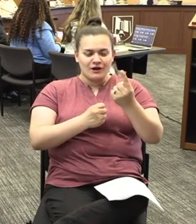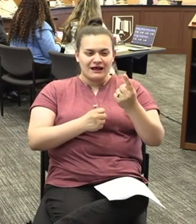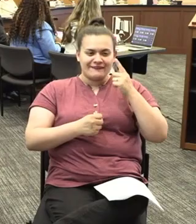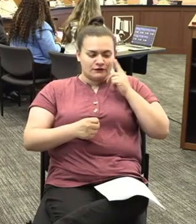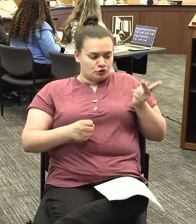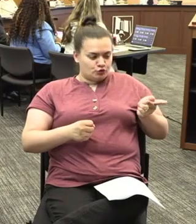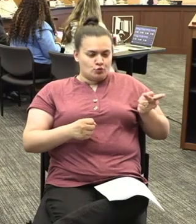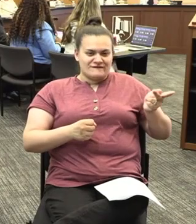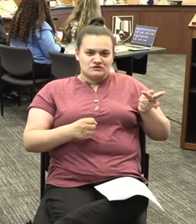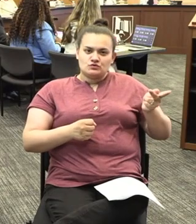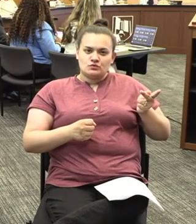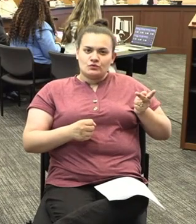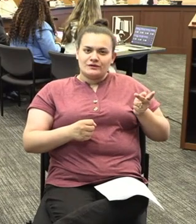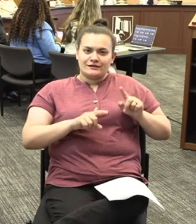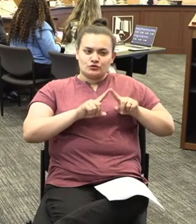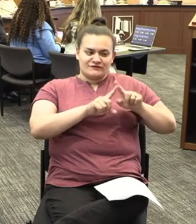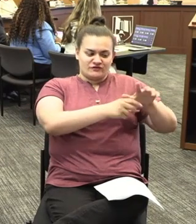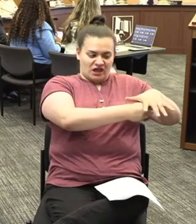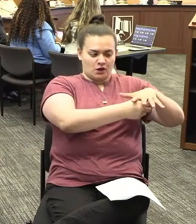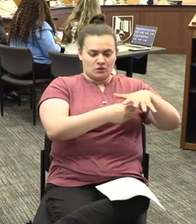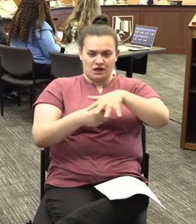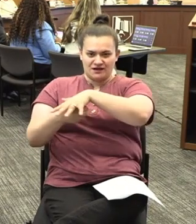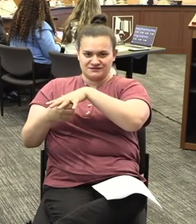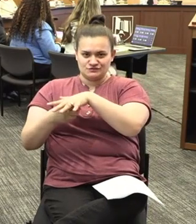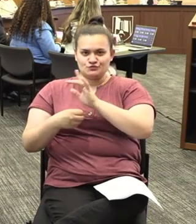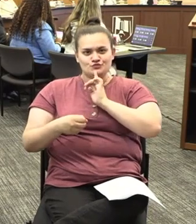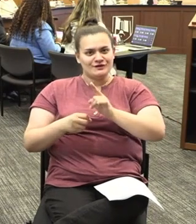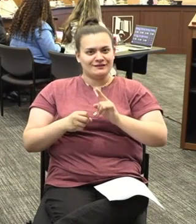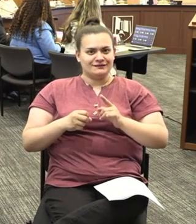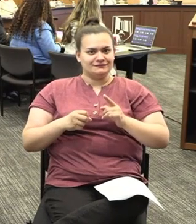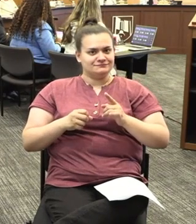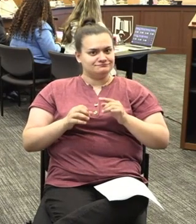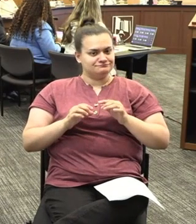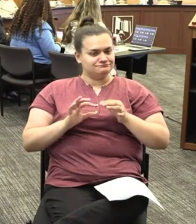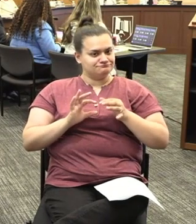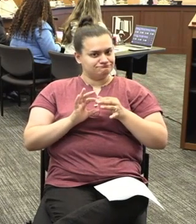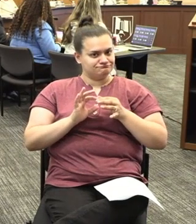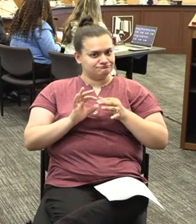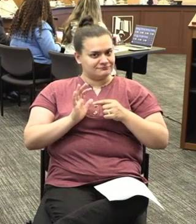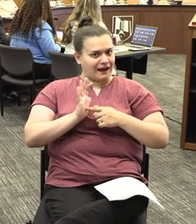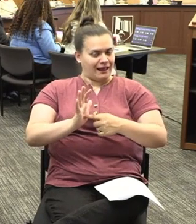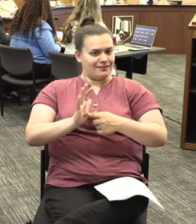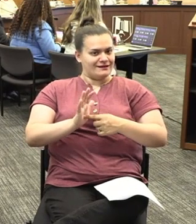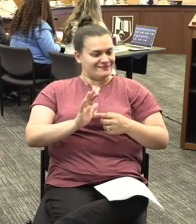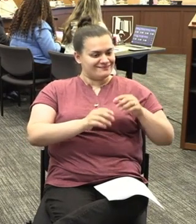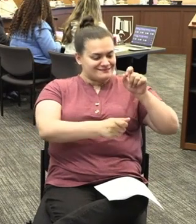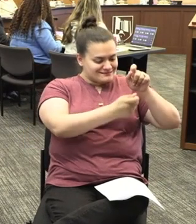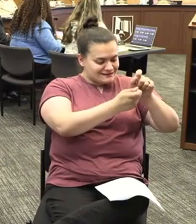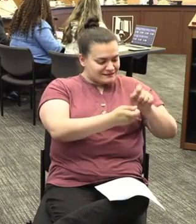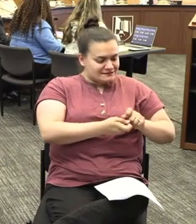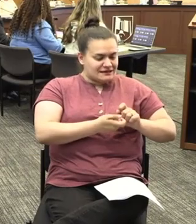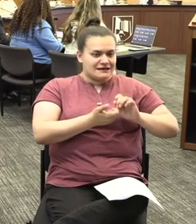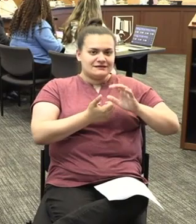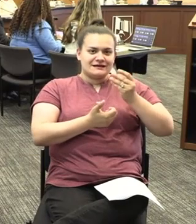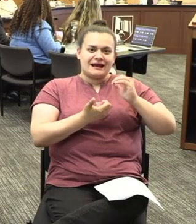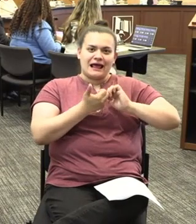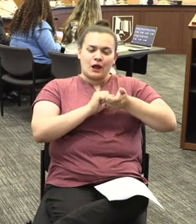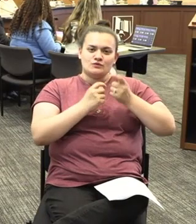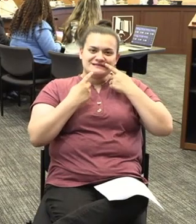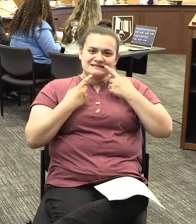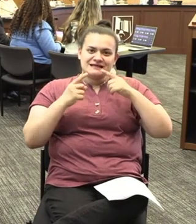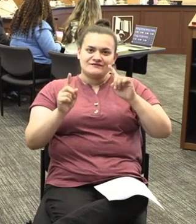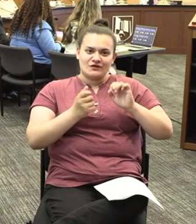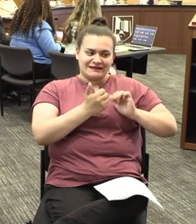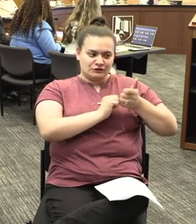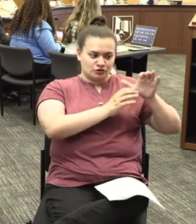you in your different areas really highlighted not only the details, but how successful each of